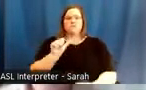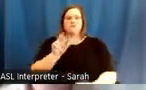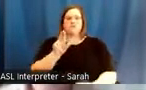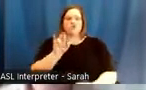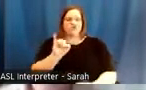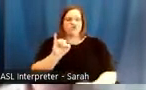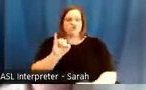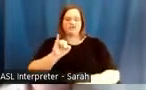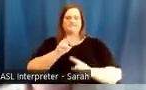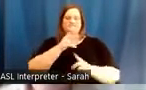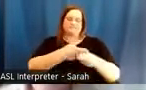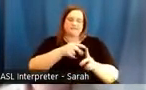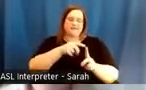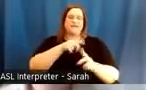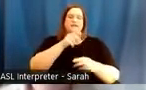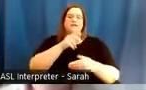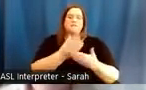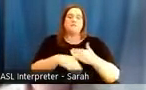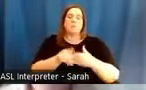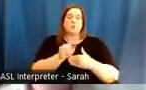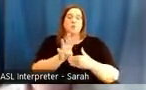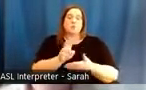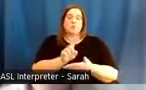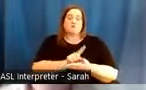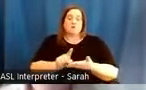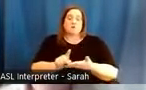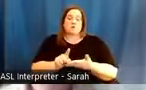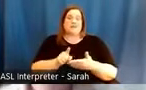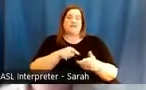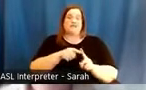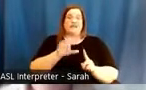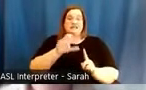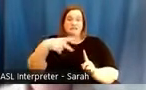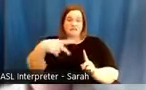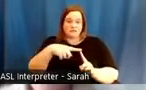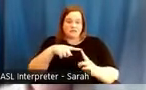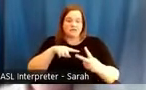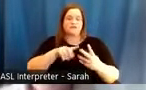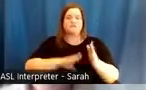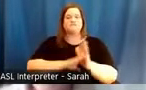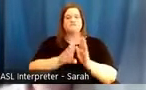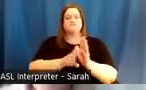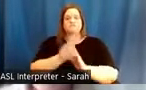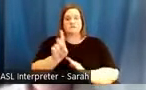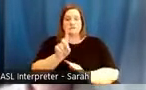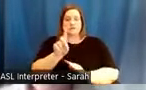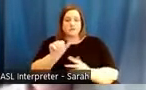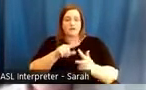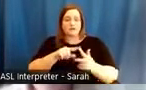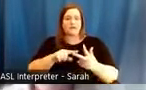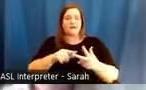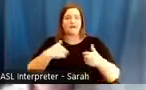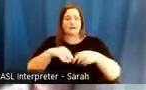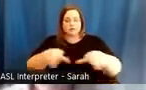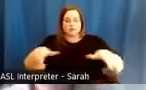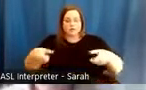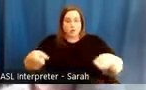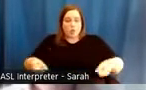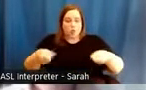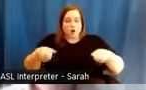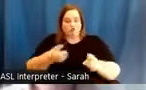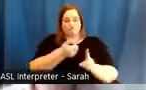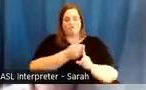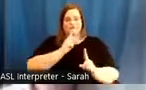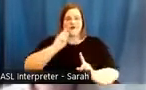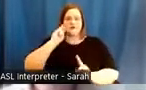weighing 1.5 pounds. He has cerebral palsy, developmental disabilities, walks with a walker, and is deaf.